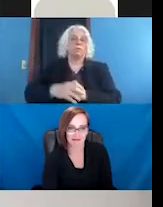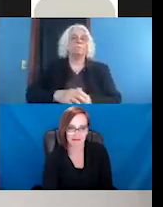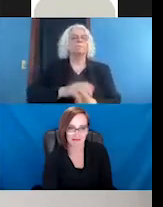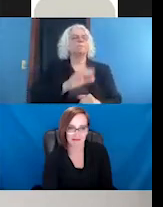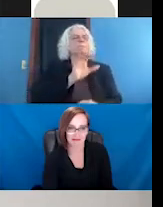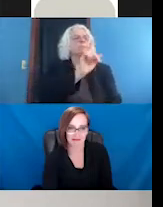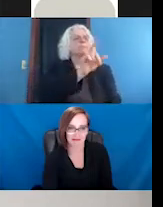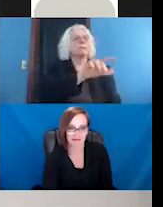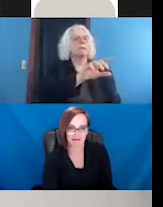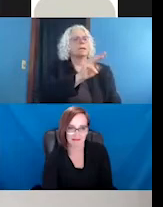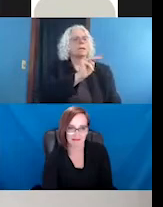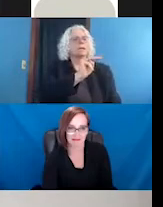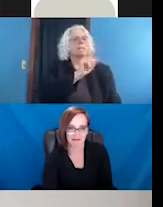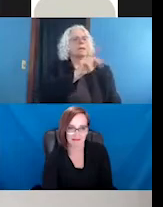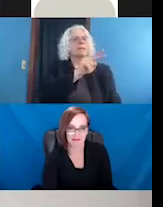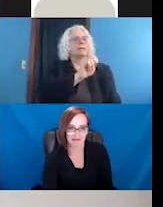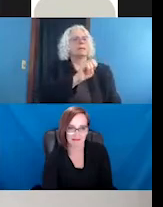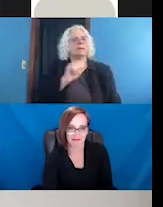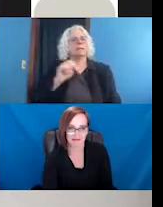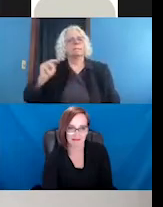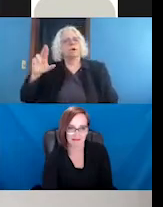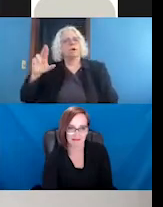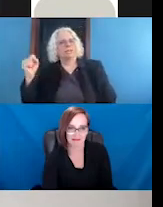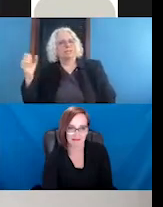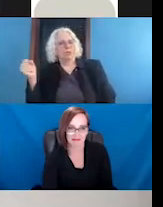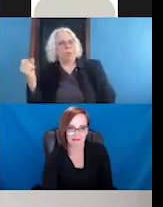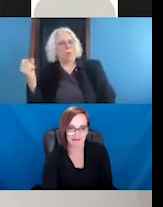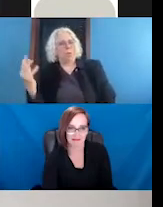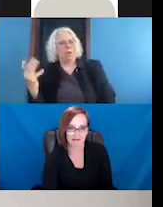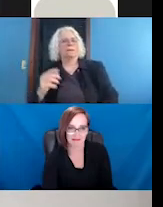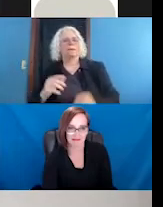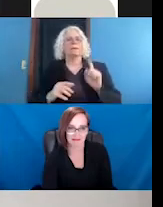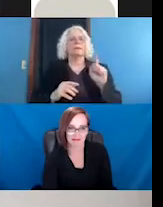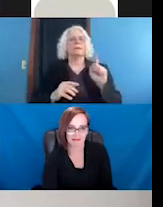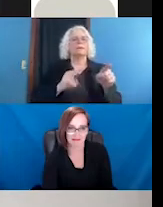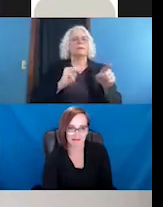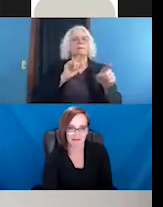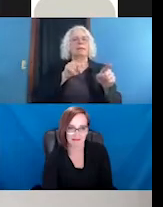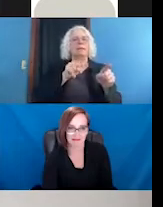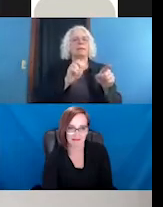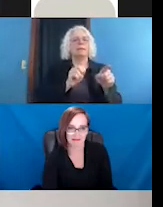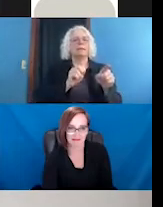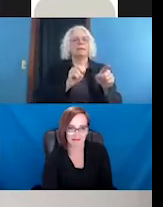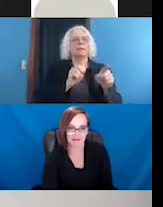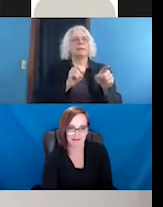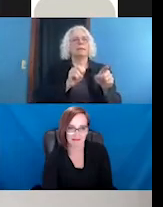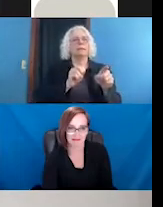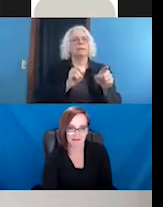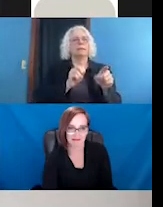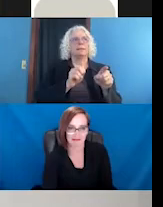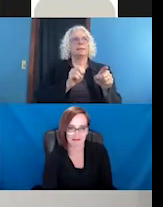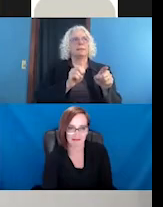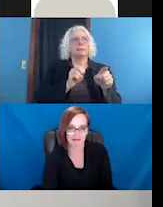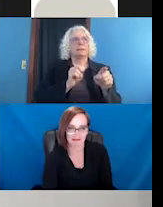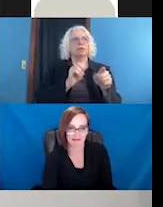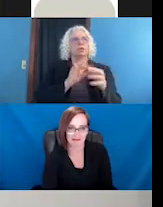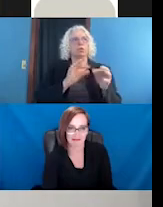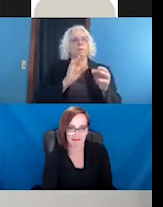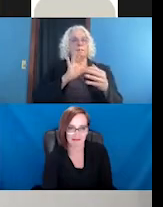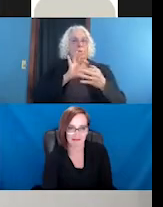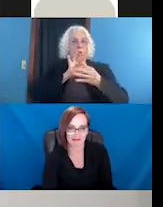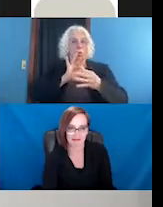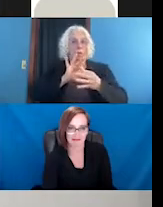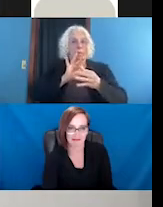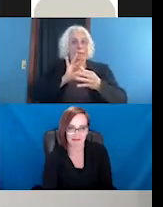mentioned, Marcus, I'm going to hold off here for a minute. Melanie, you mentioned earlier that relationships and some good